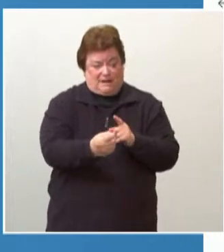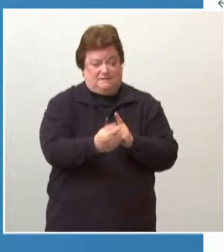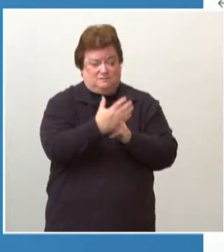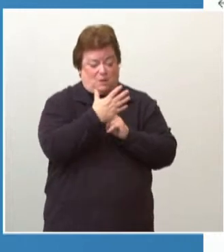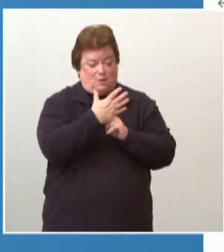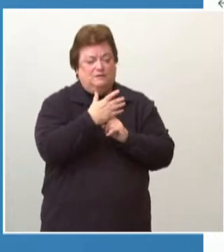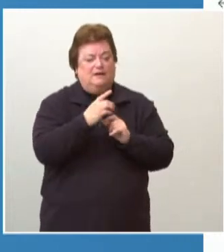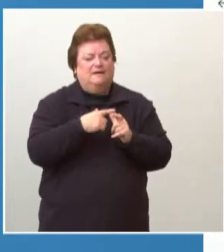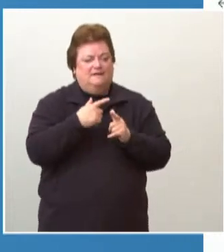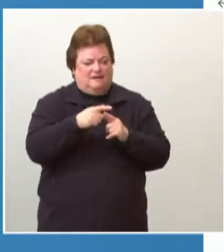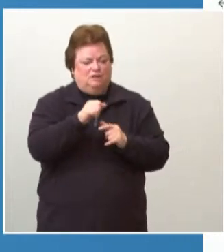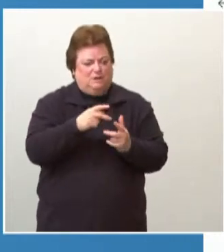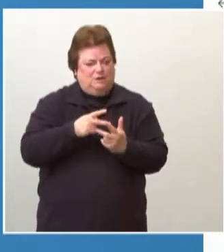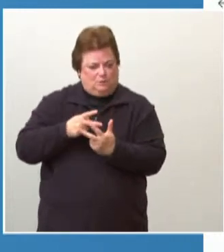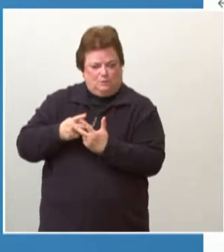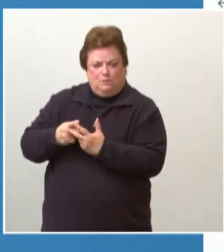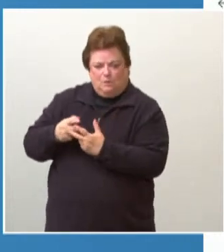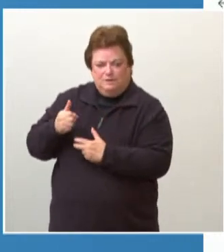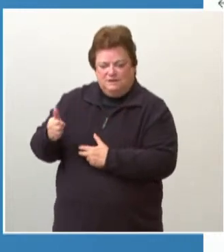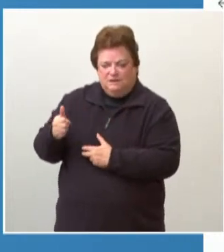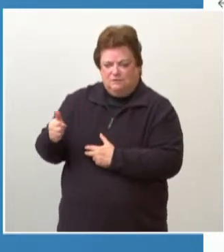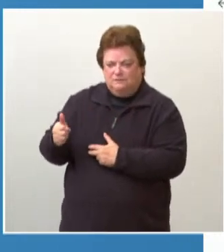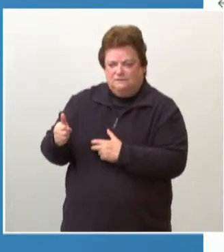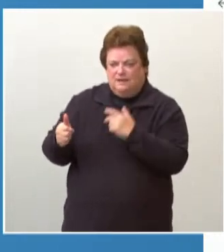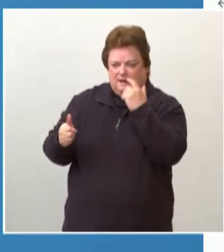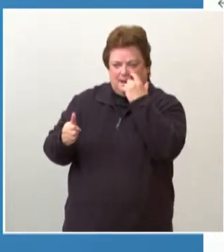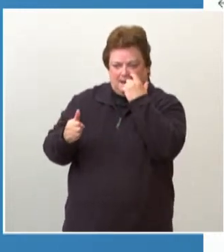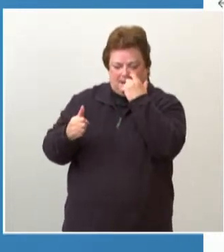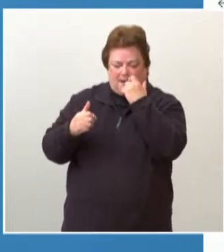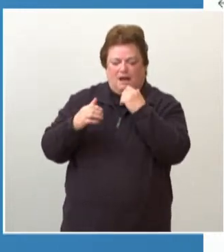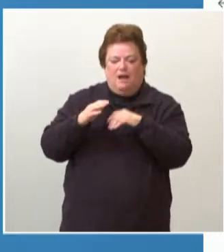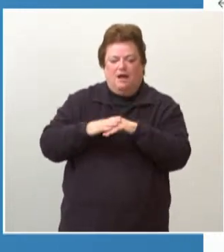new quarantine and isolation resources are posted on the